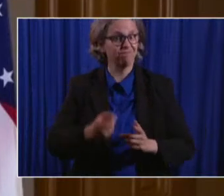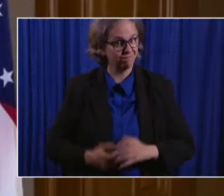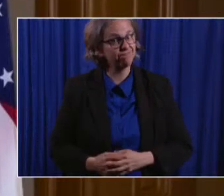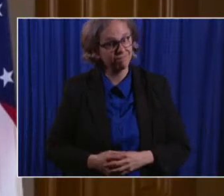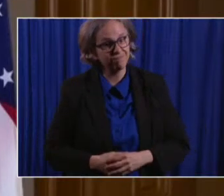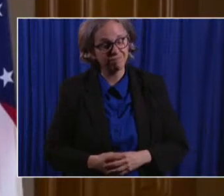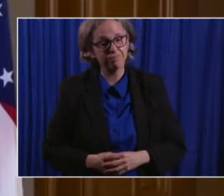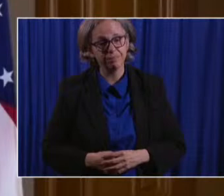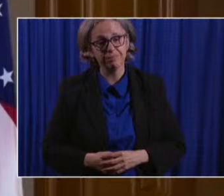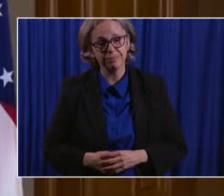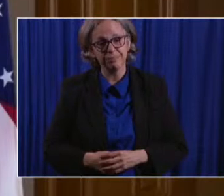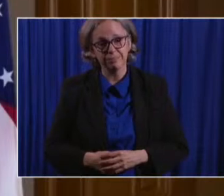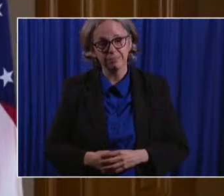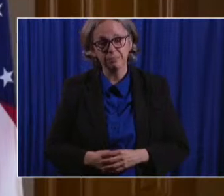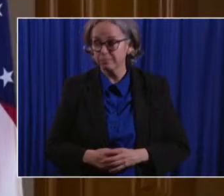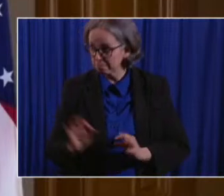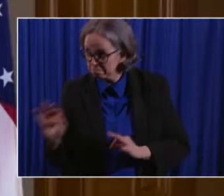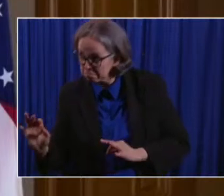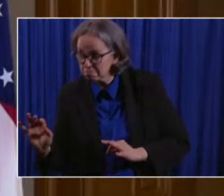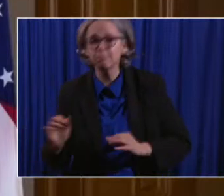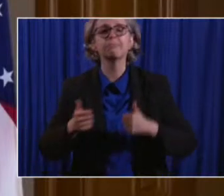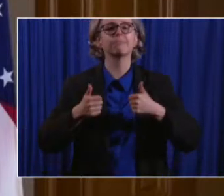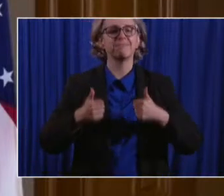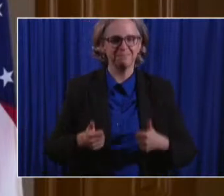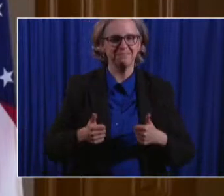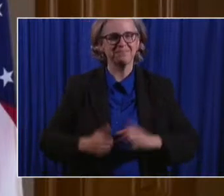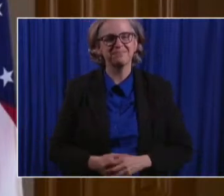there, Eric? Okay.